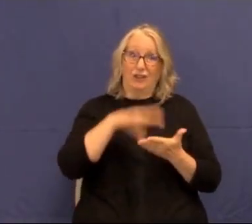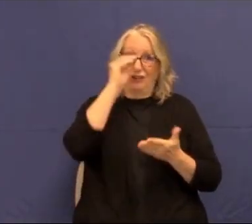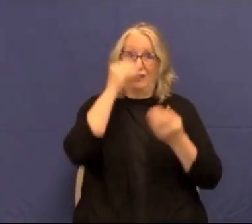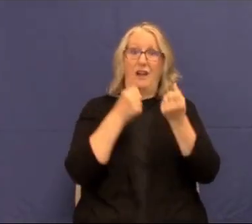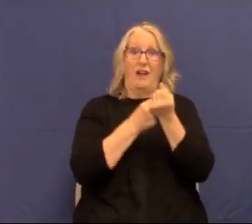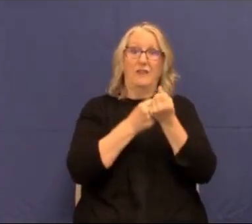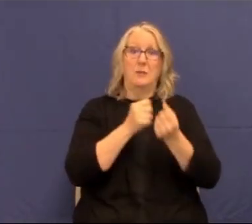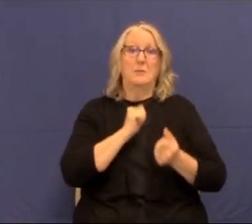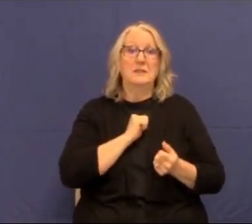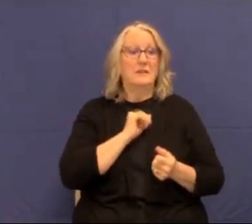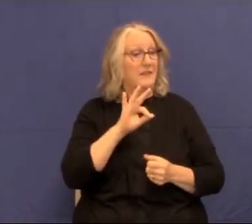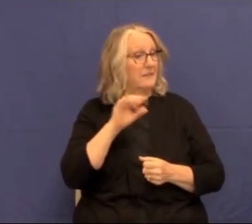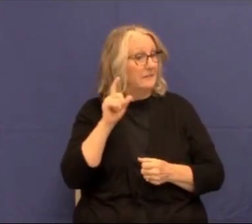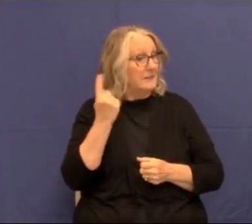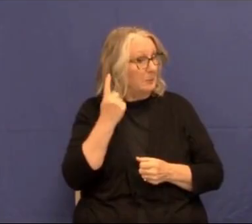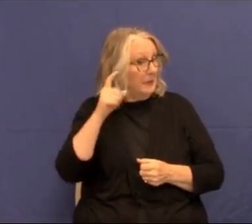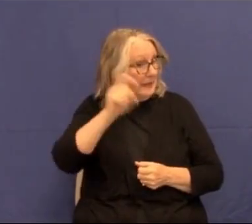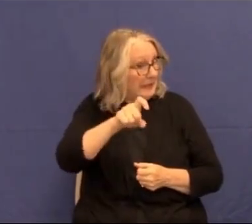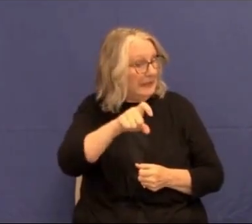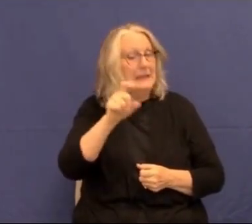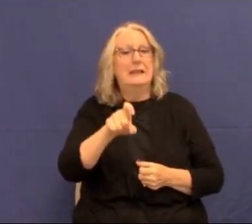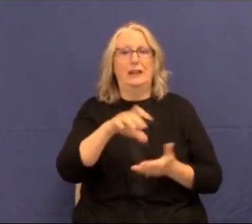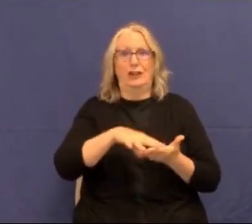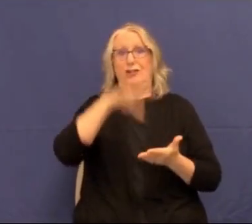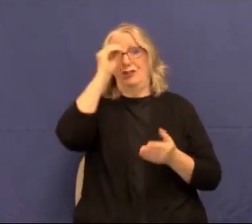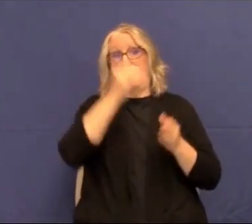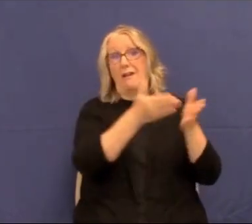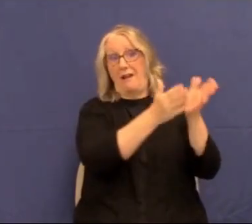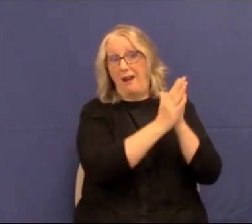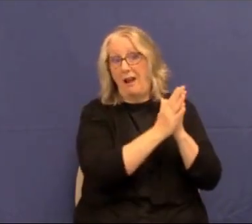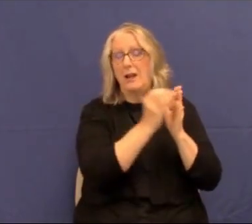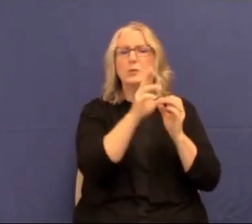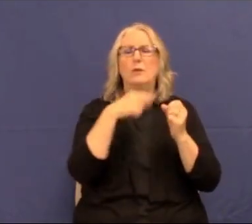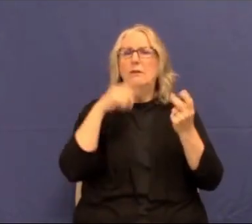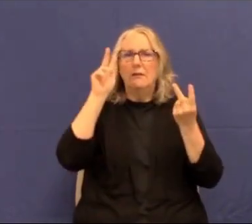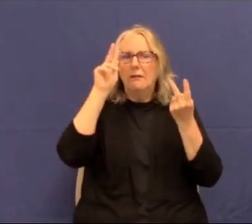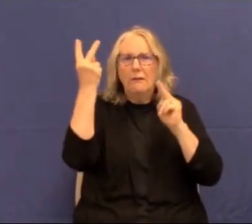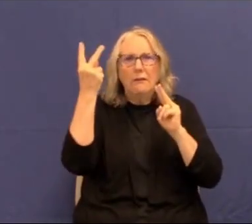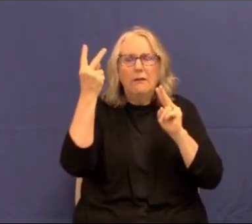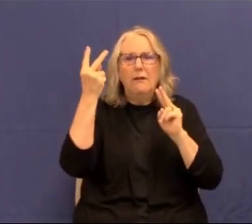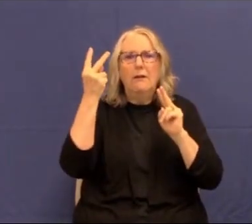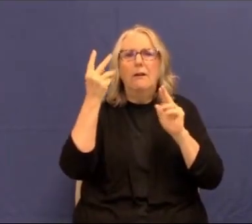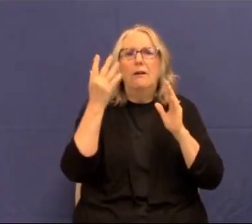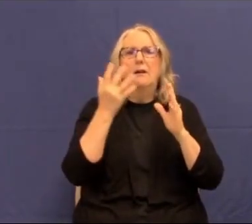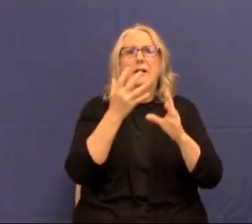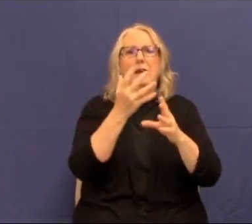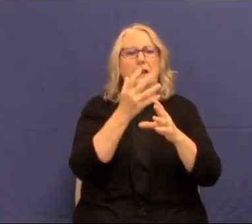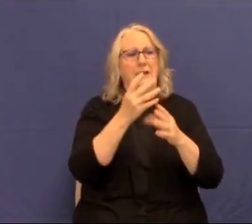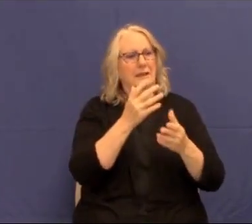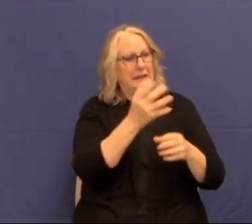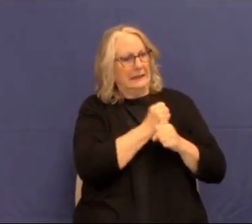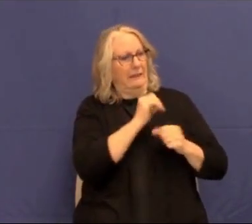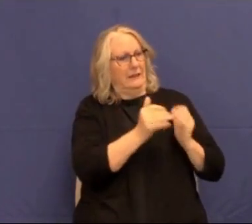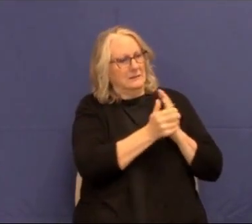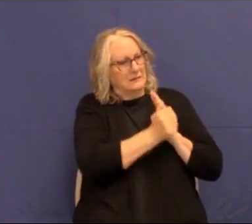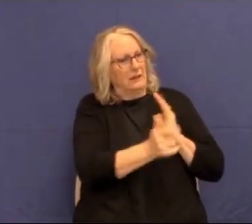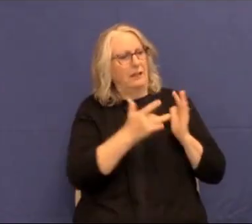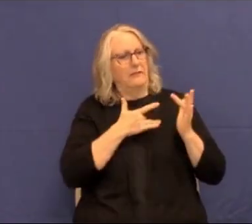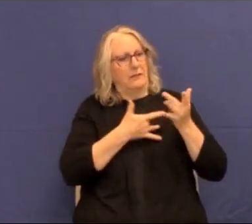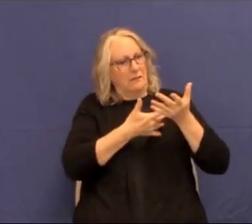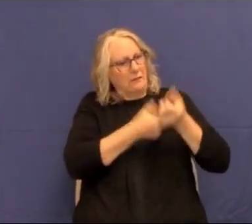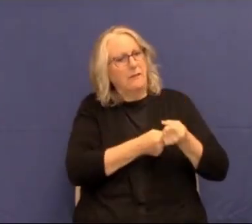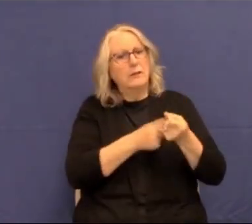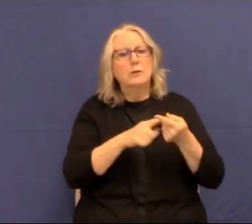to have to advocate for myself. If there's something that I need, I'm going to have to ask for it. Or if I, misunderstood something, it's just, getting that skill